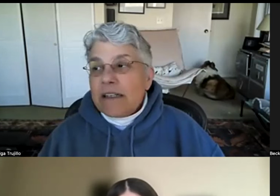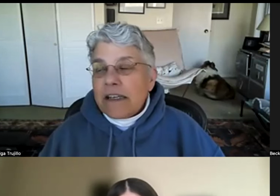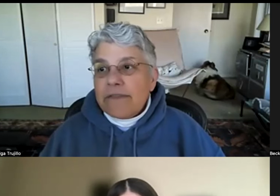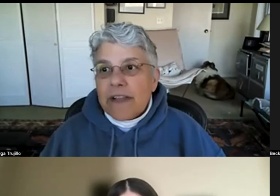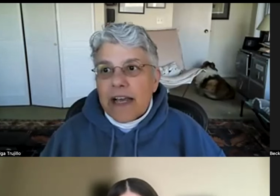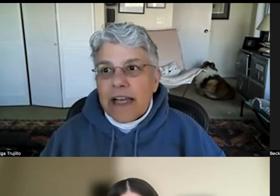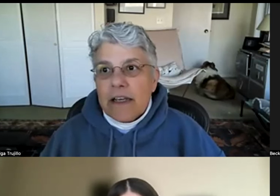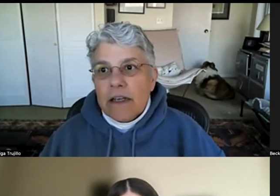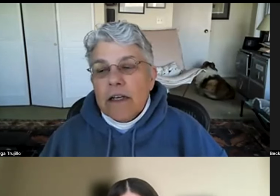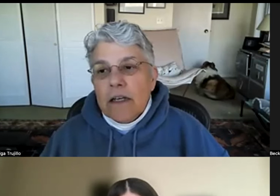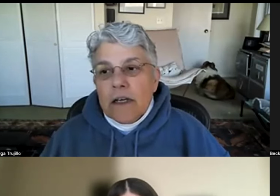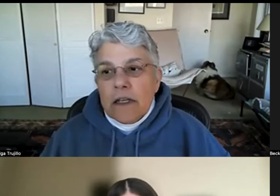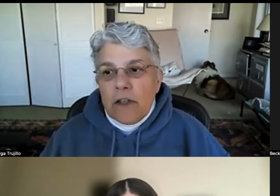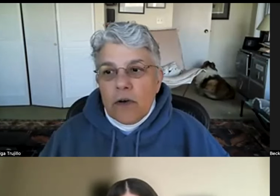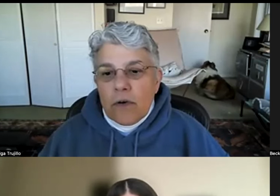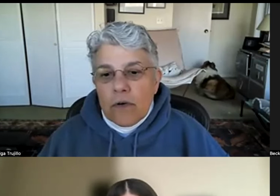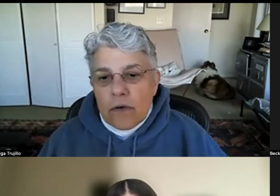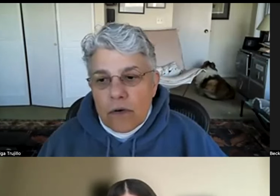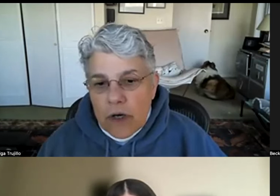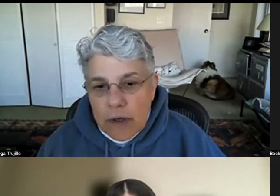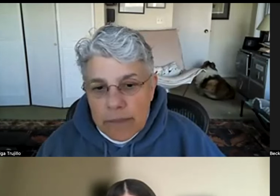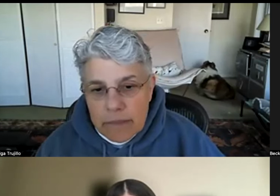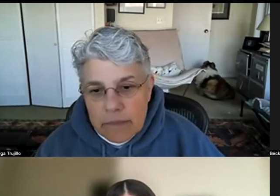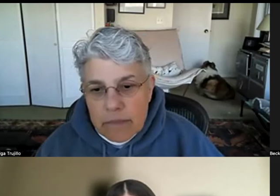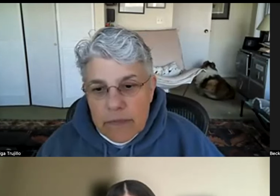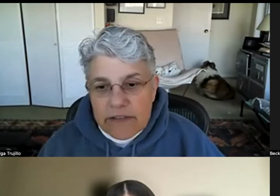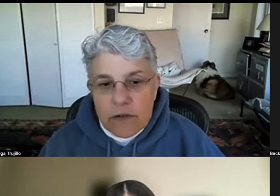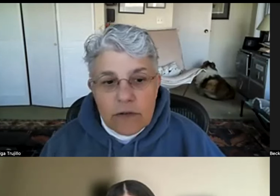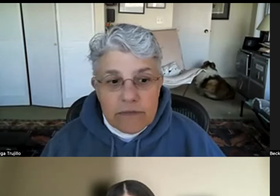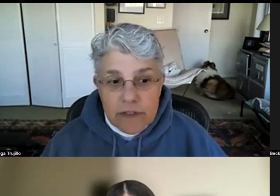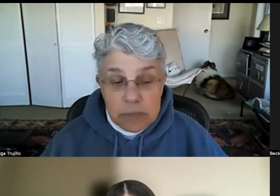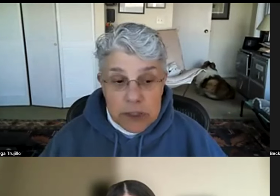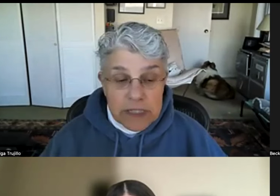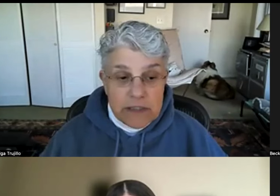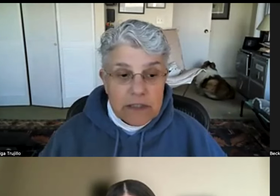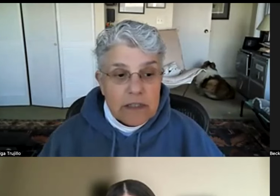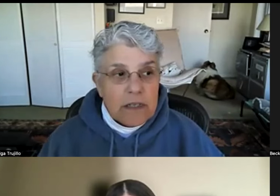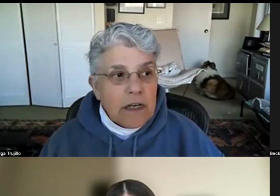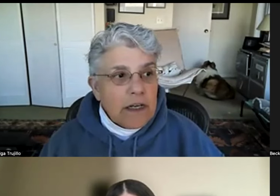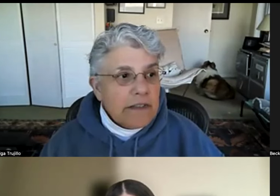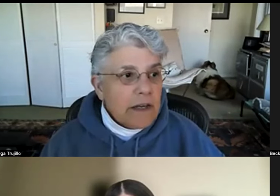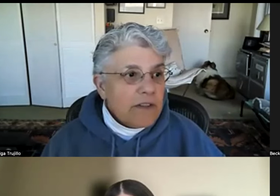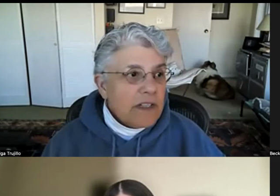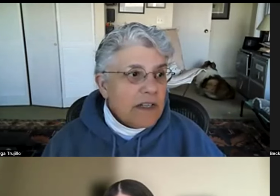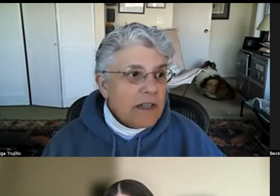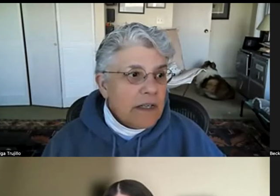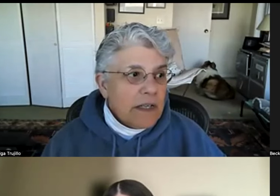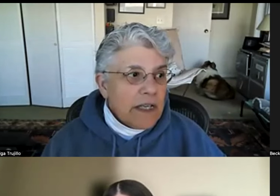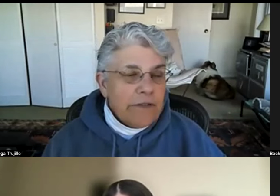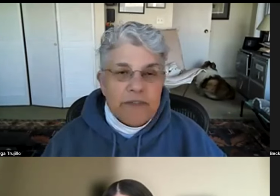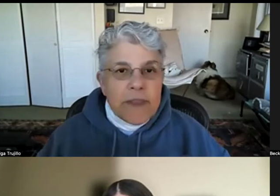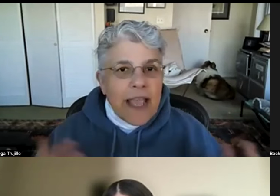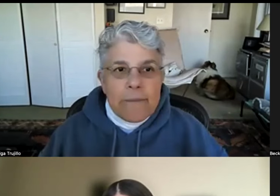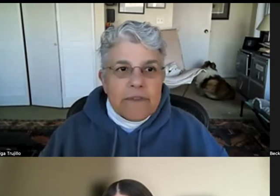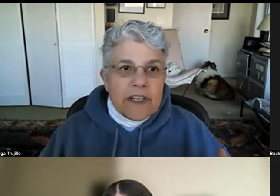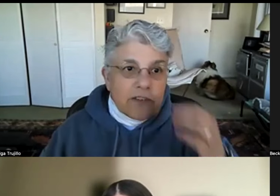And because I fly, you know, um, exclusively pretty much Delta,